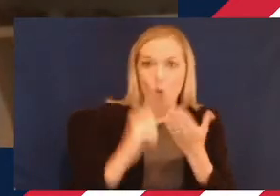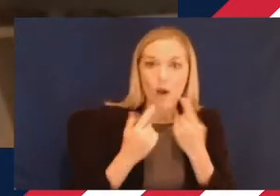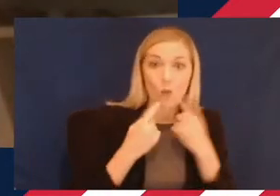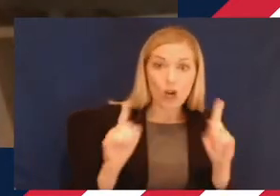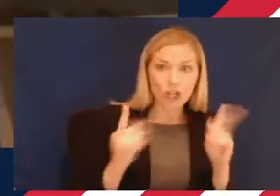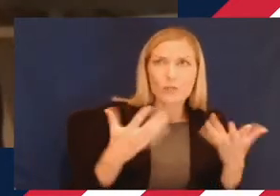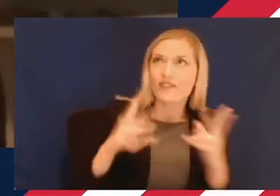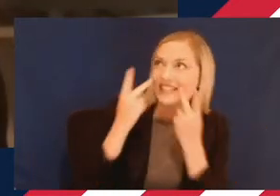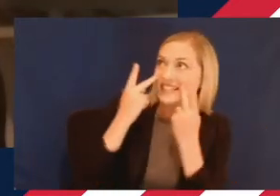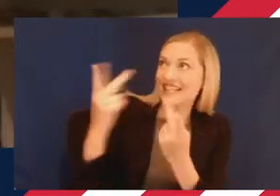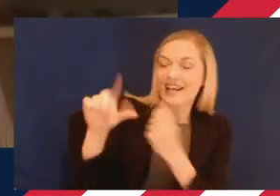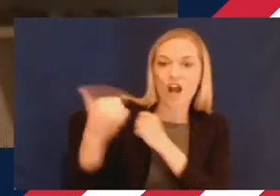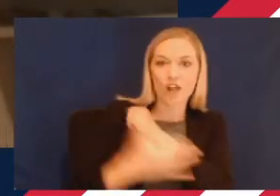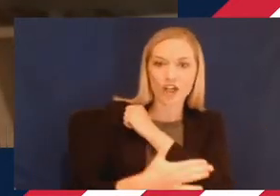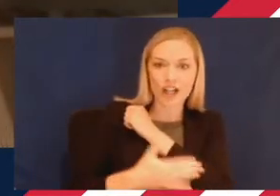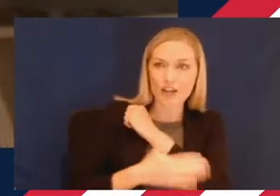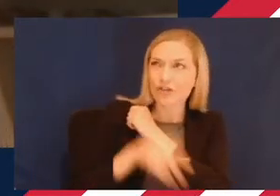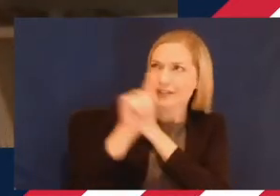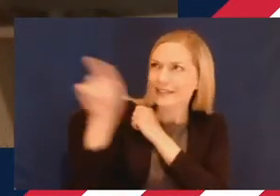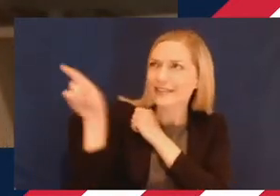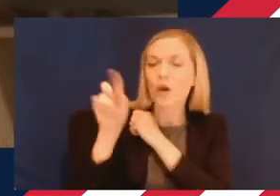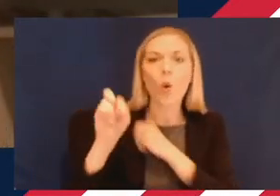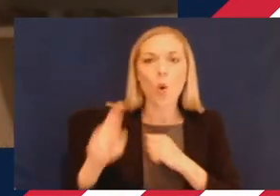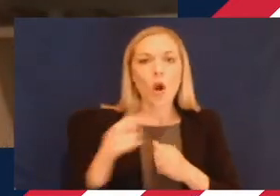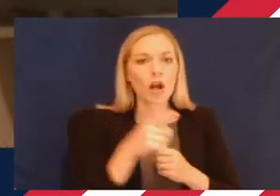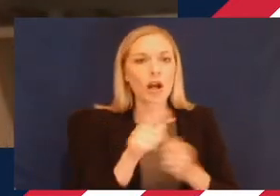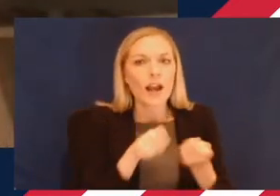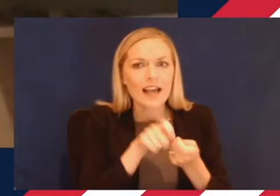in jurisdictions within the United States, including states initially